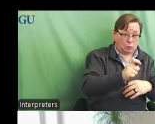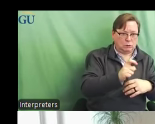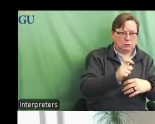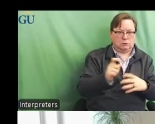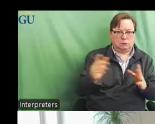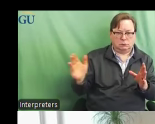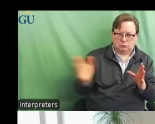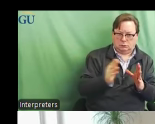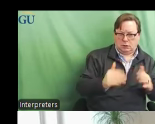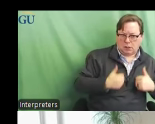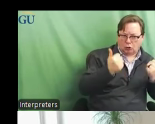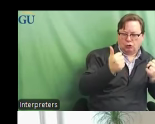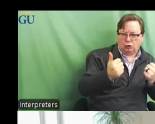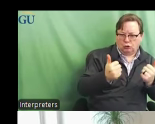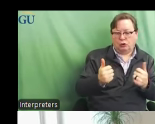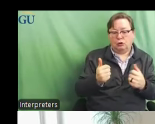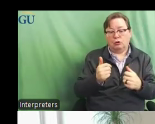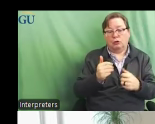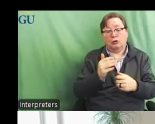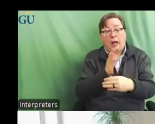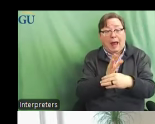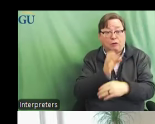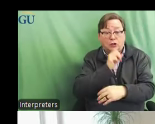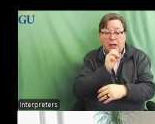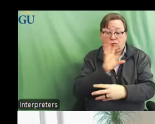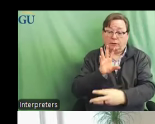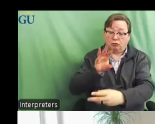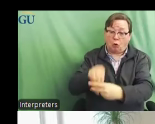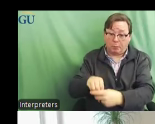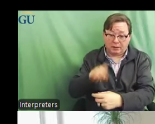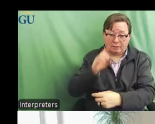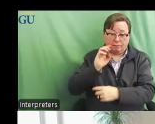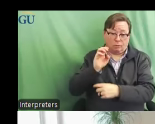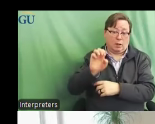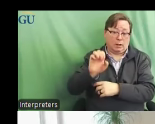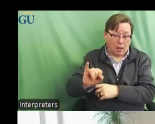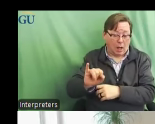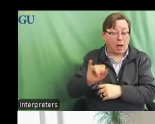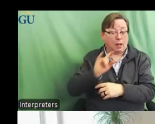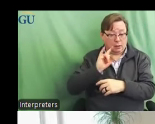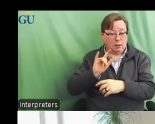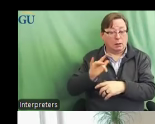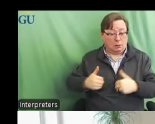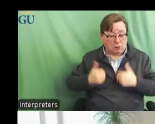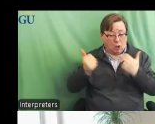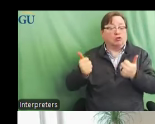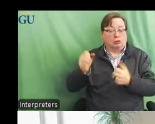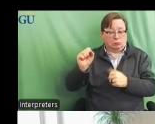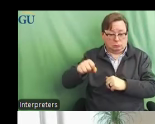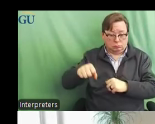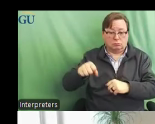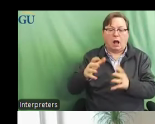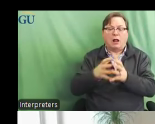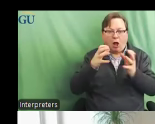younger. The average age of enrollment in early intervention, much younger. A lot of positive. We see